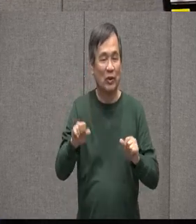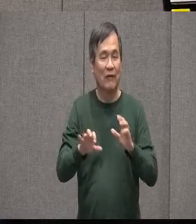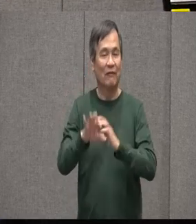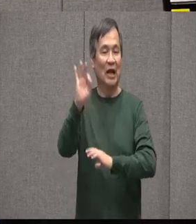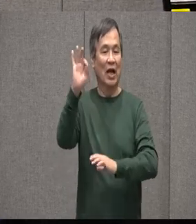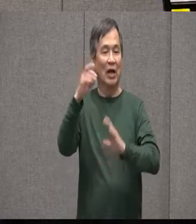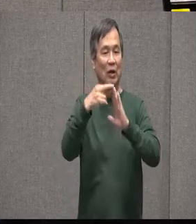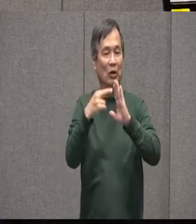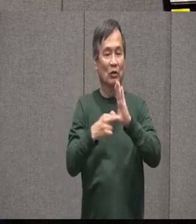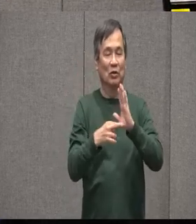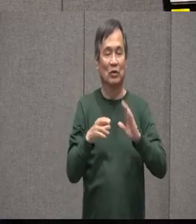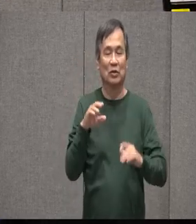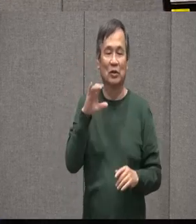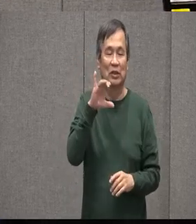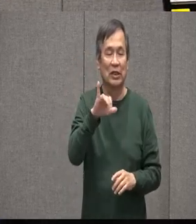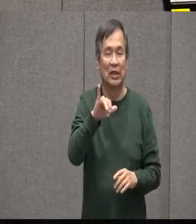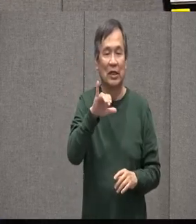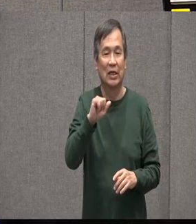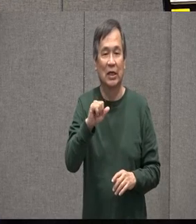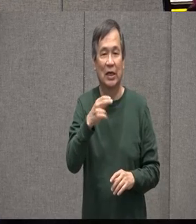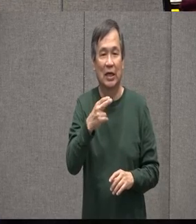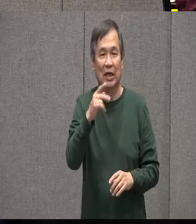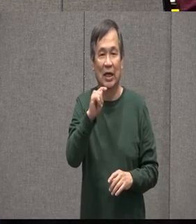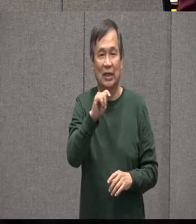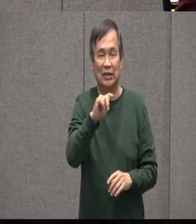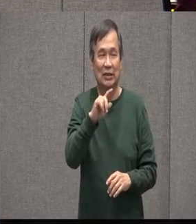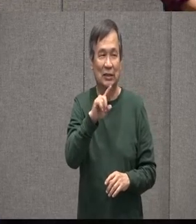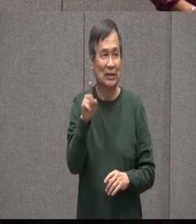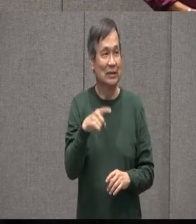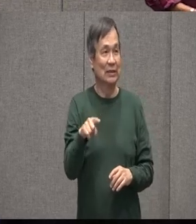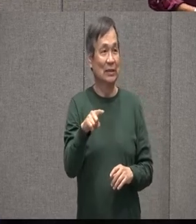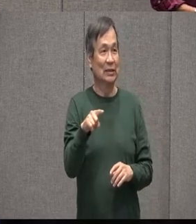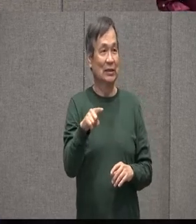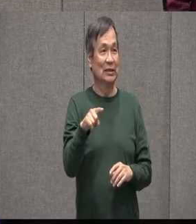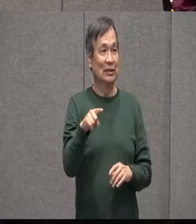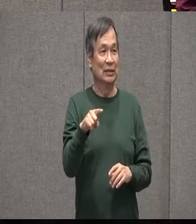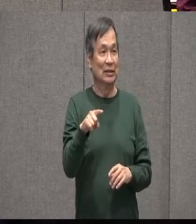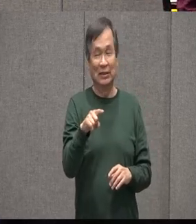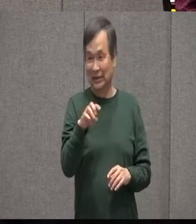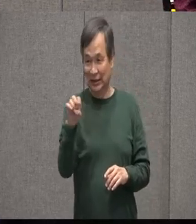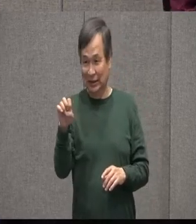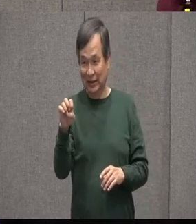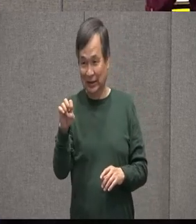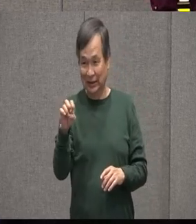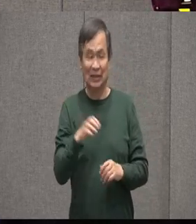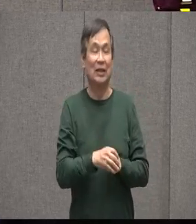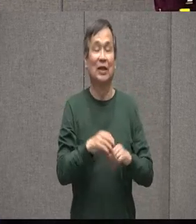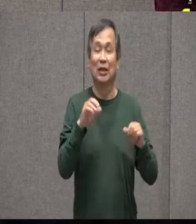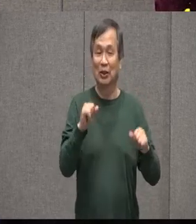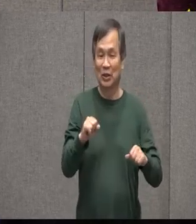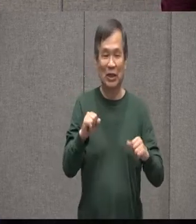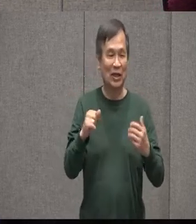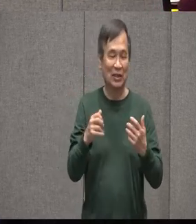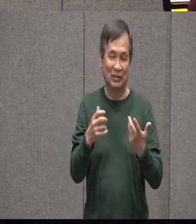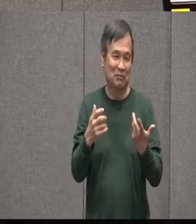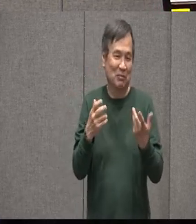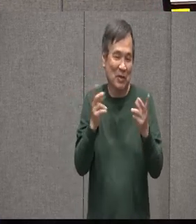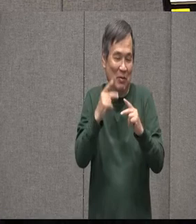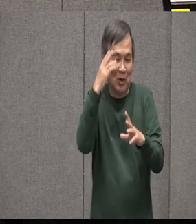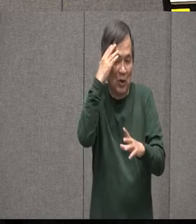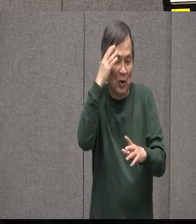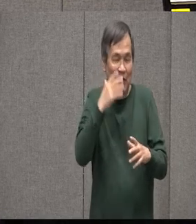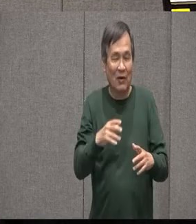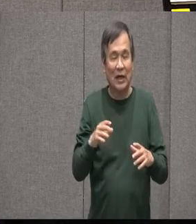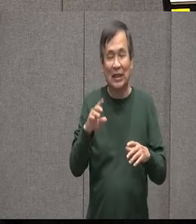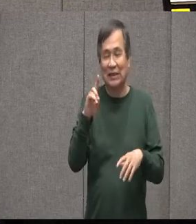It's a pretty common game. What you need for Yahtzee is five dice, and you can have a cup or